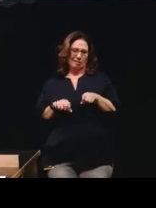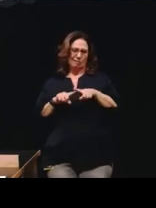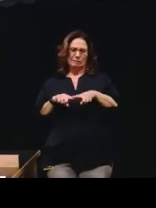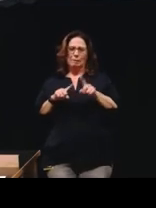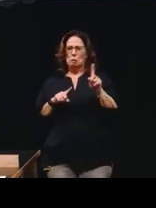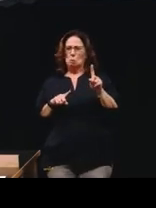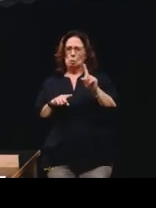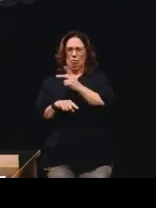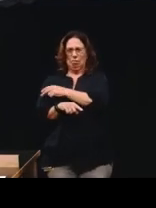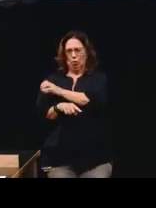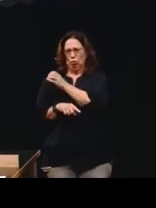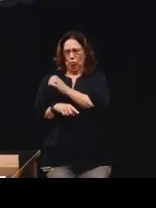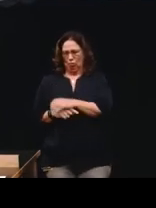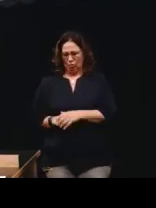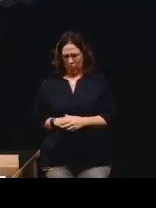settings.